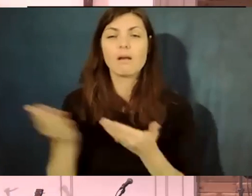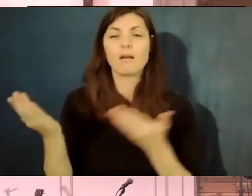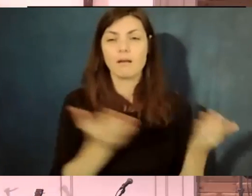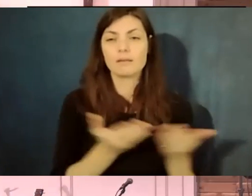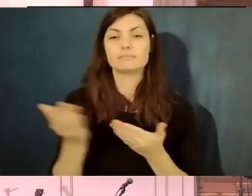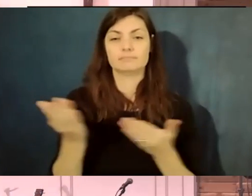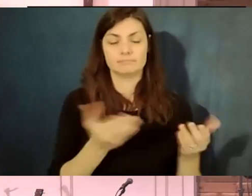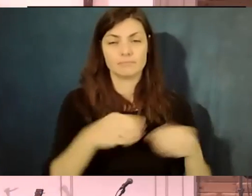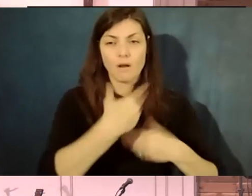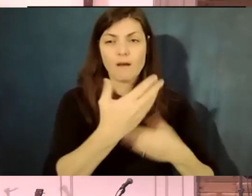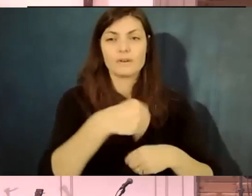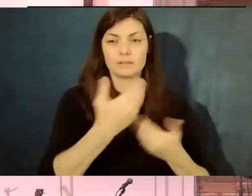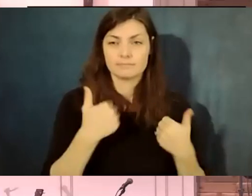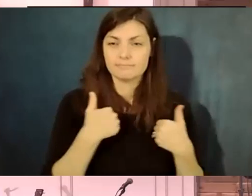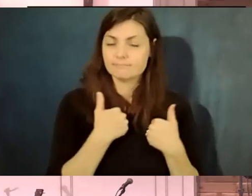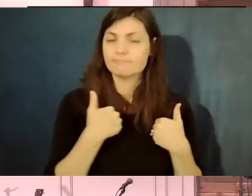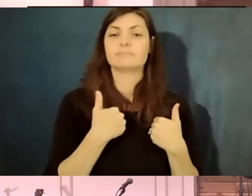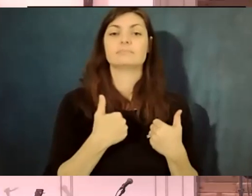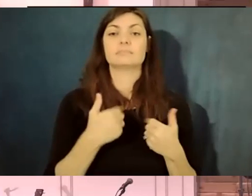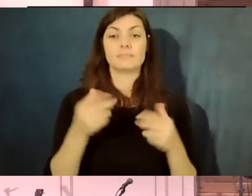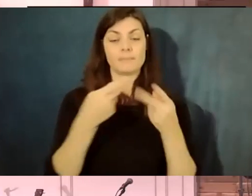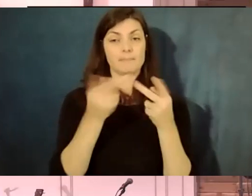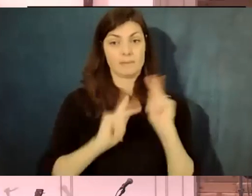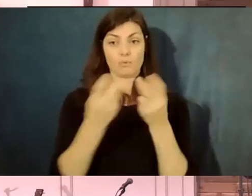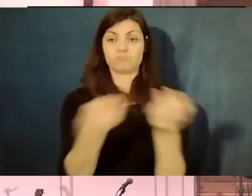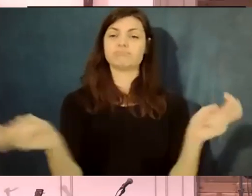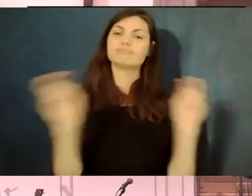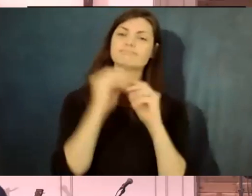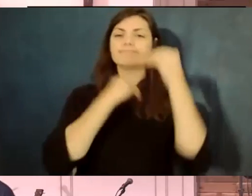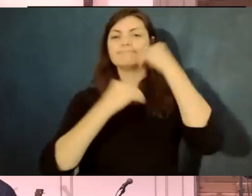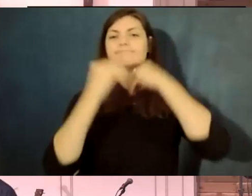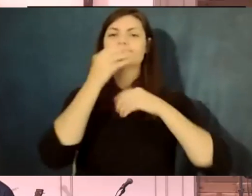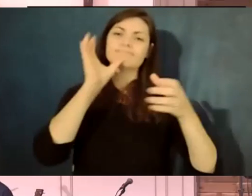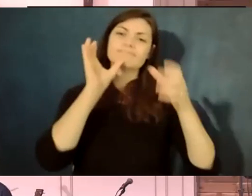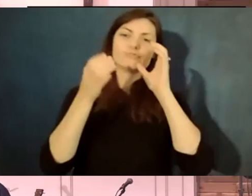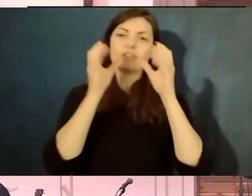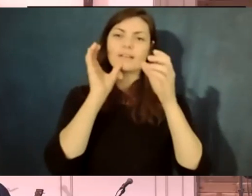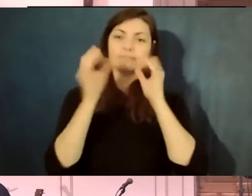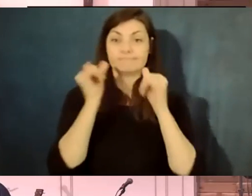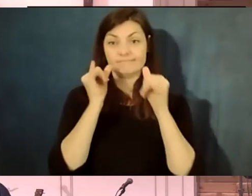down to eat and drink and rose up to play.